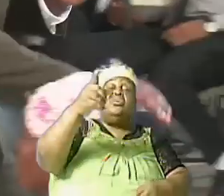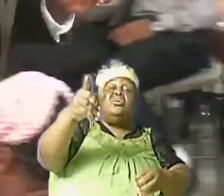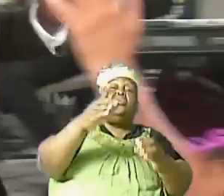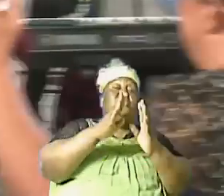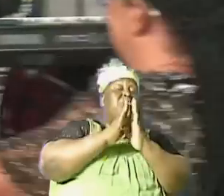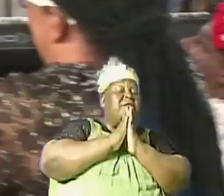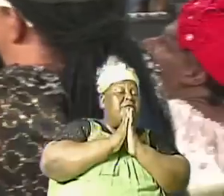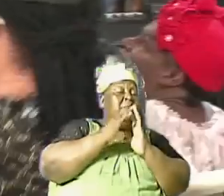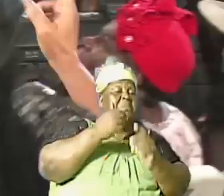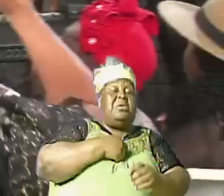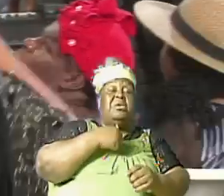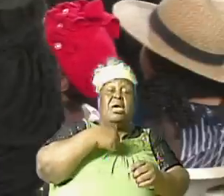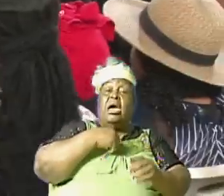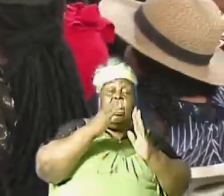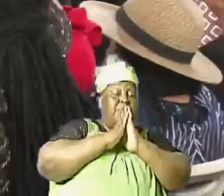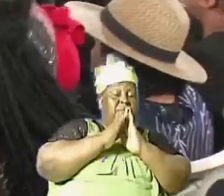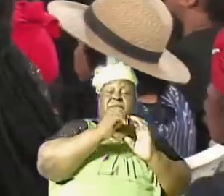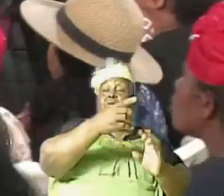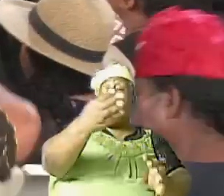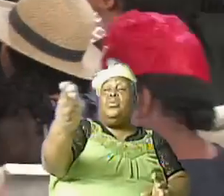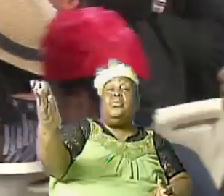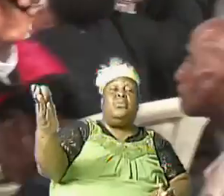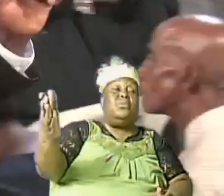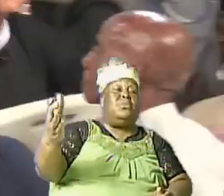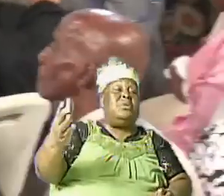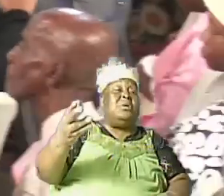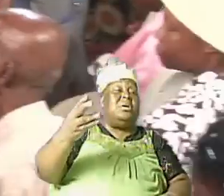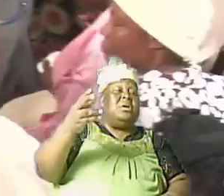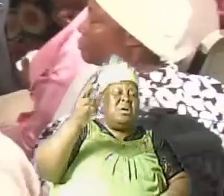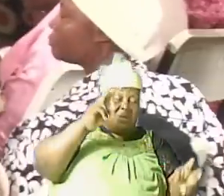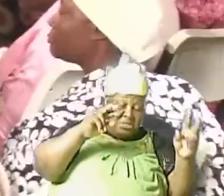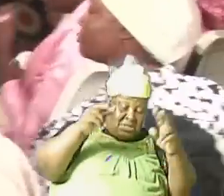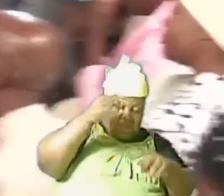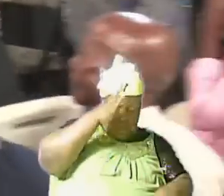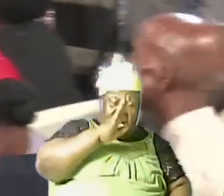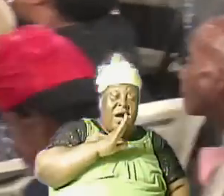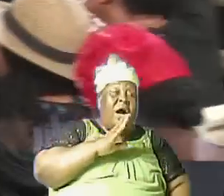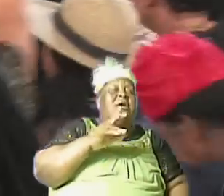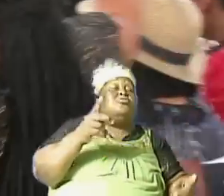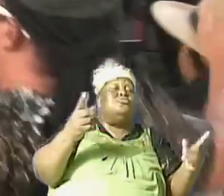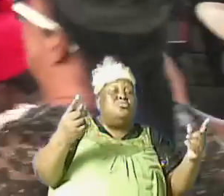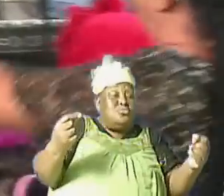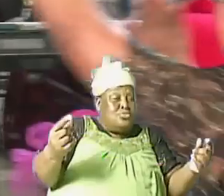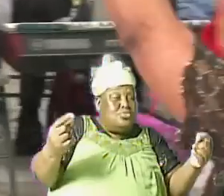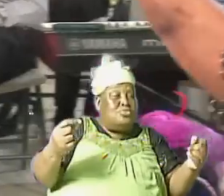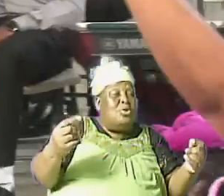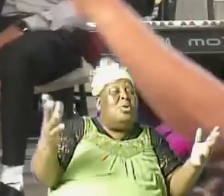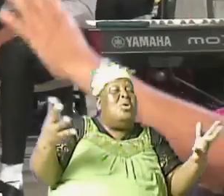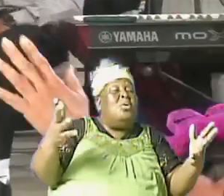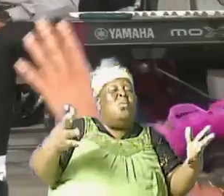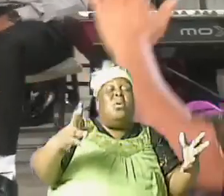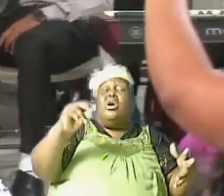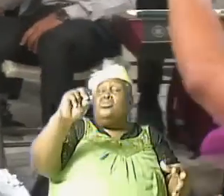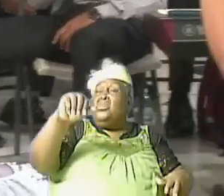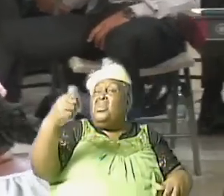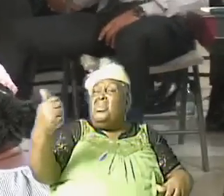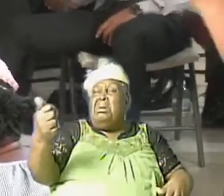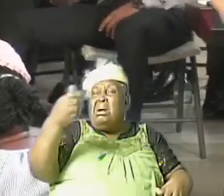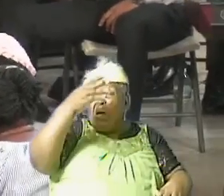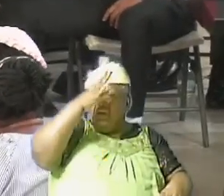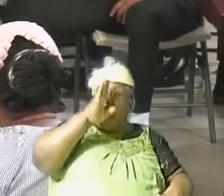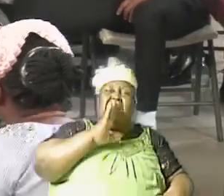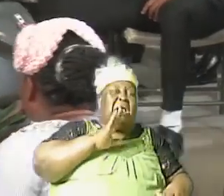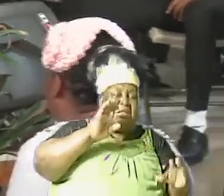pray for me. I pray for you. See God, do what no